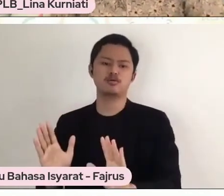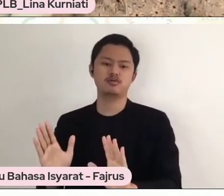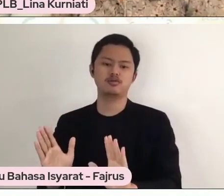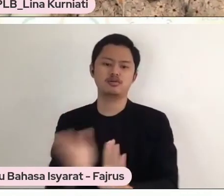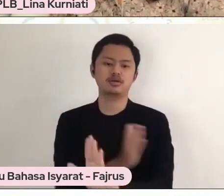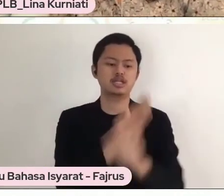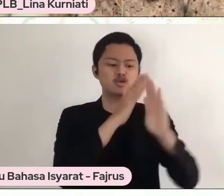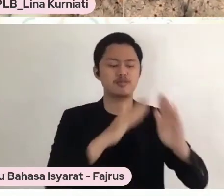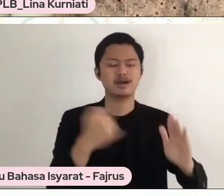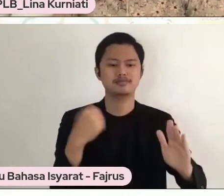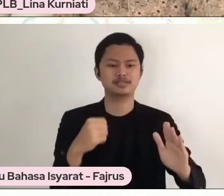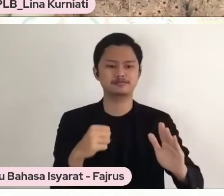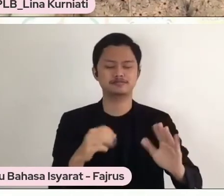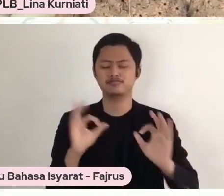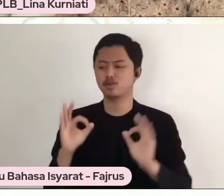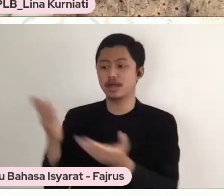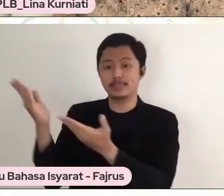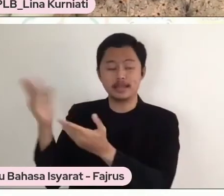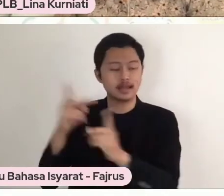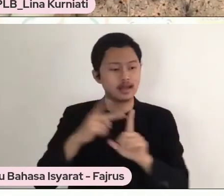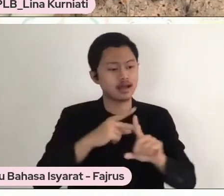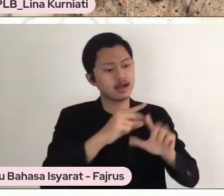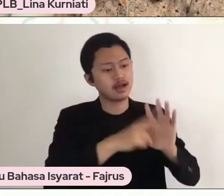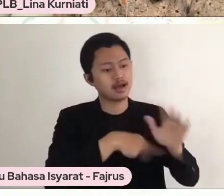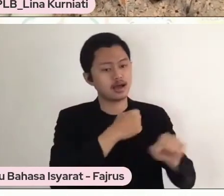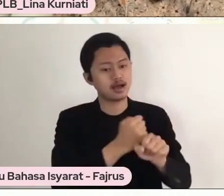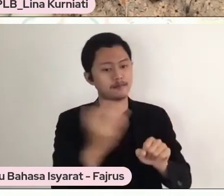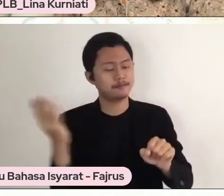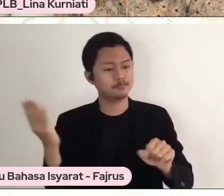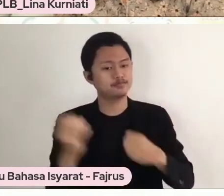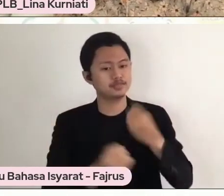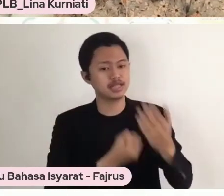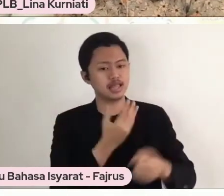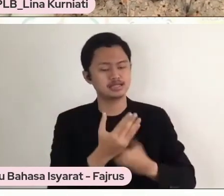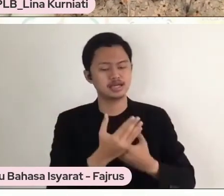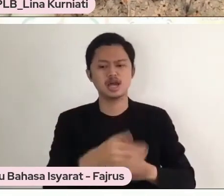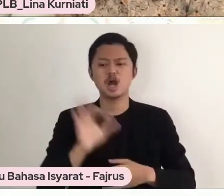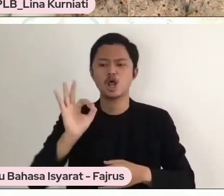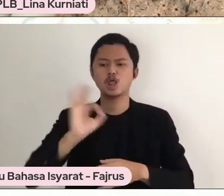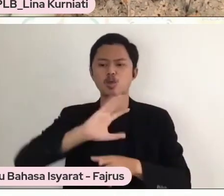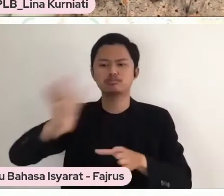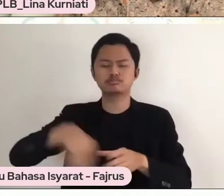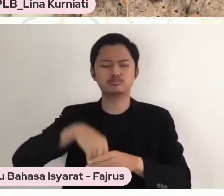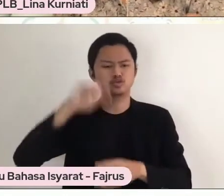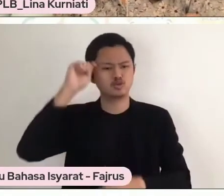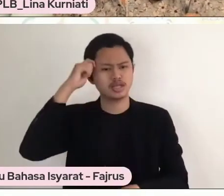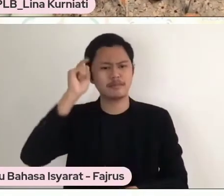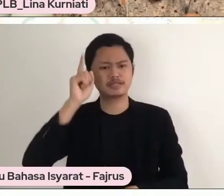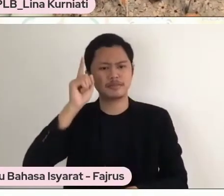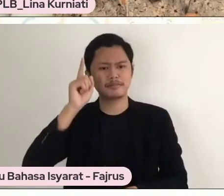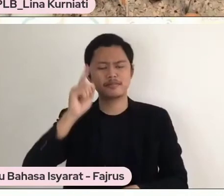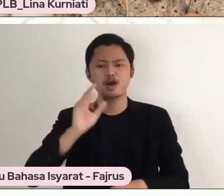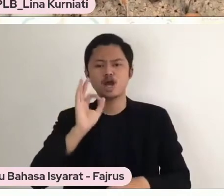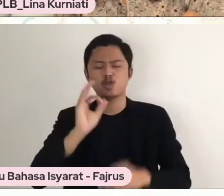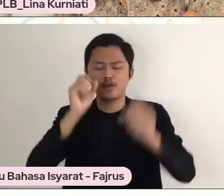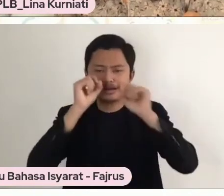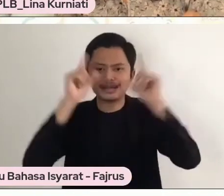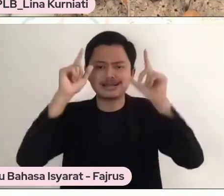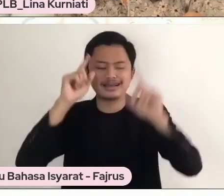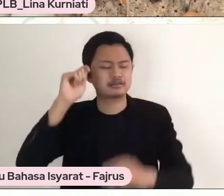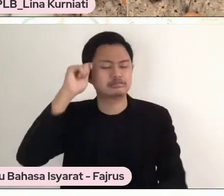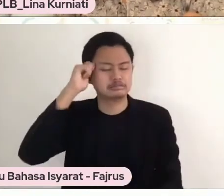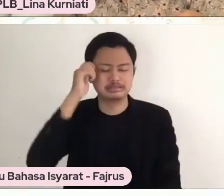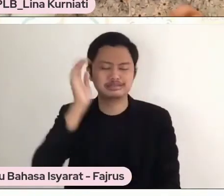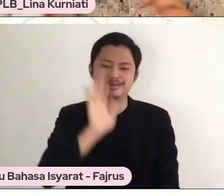Ya, tadi menurut Miss Hang bahwa kesulitan melibatkan orang tua itu karena kurangnya awareness atau kesadaran orang tua mengenai